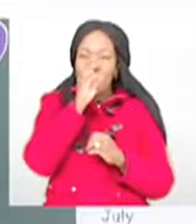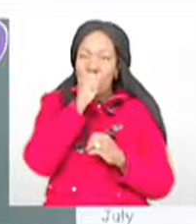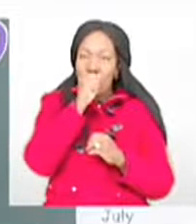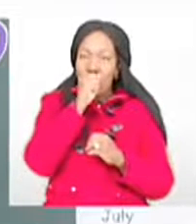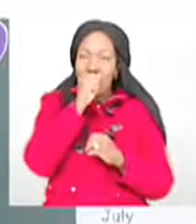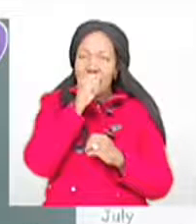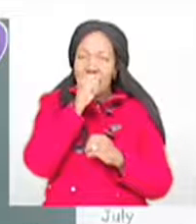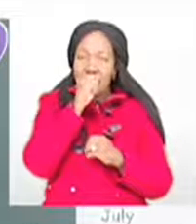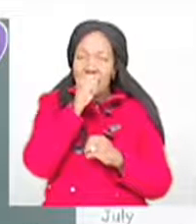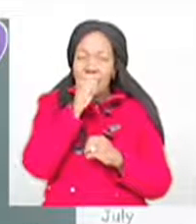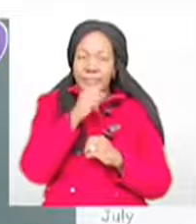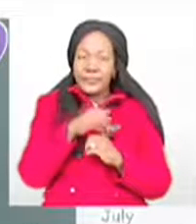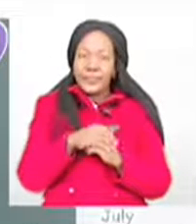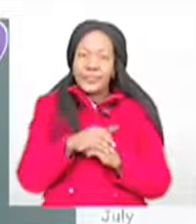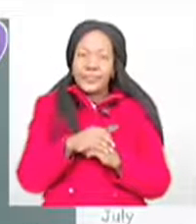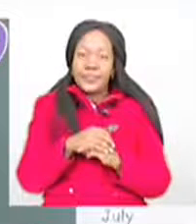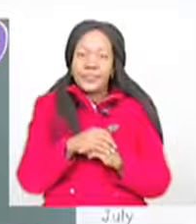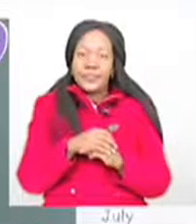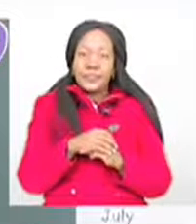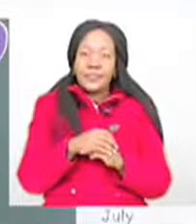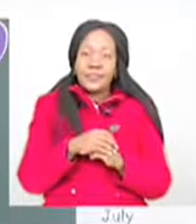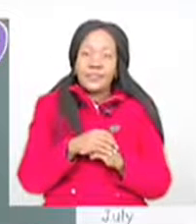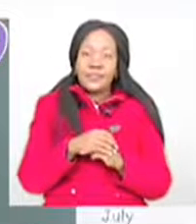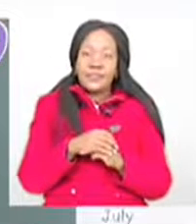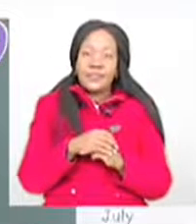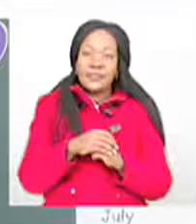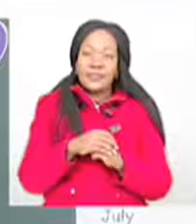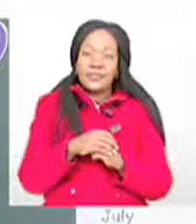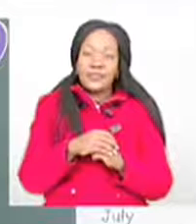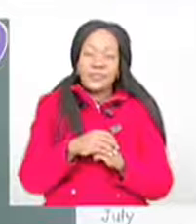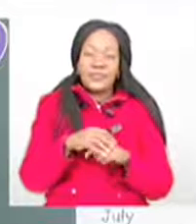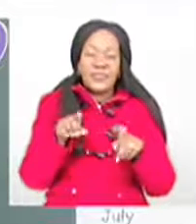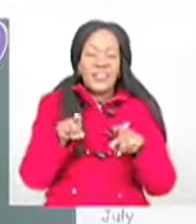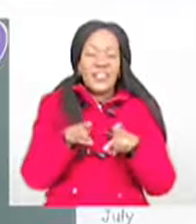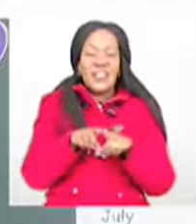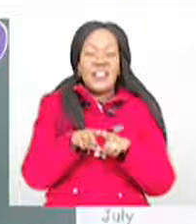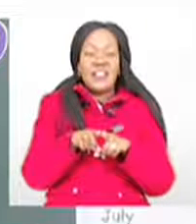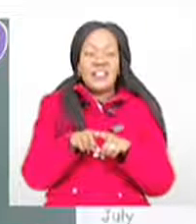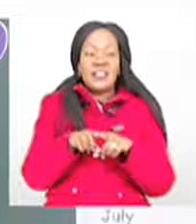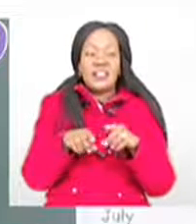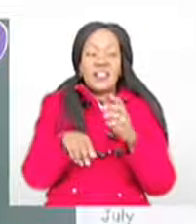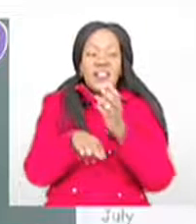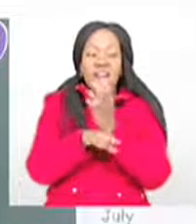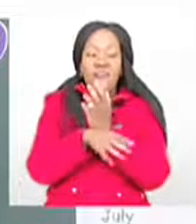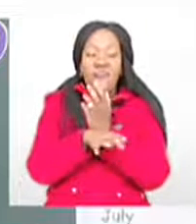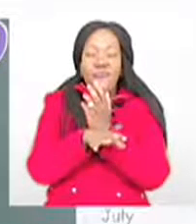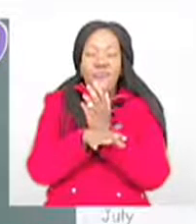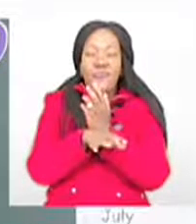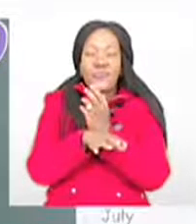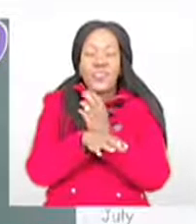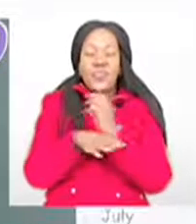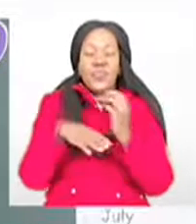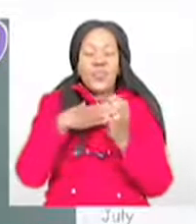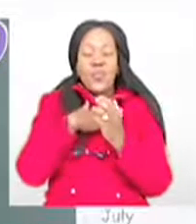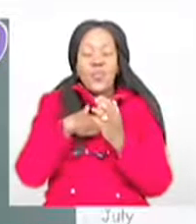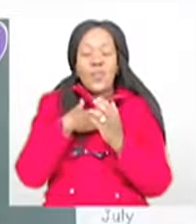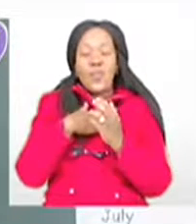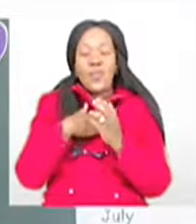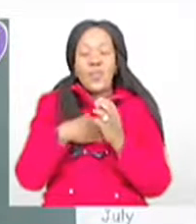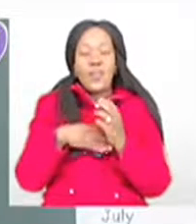color orange. Just like the fruit that we all love to eat, an